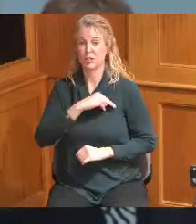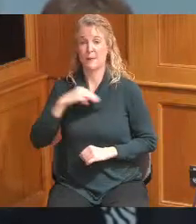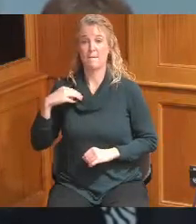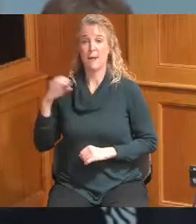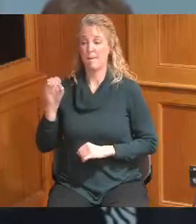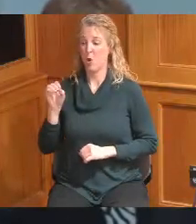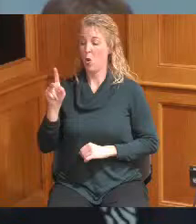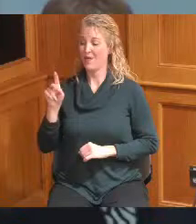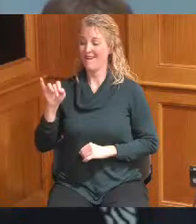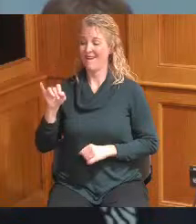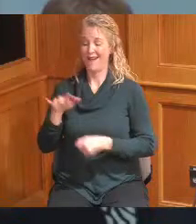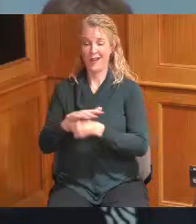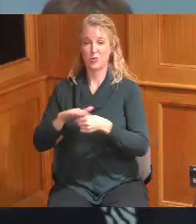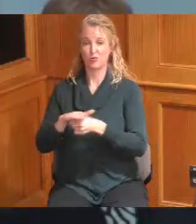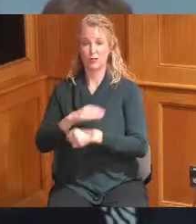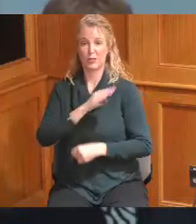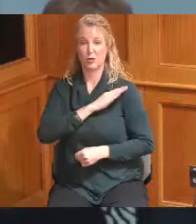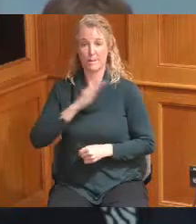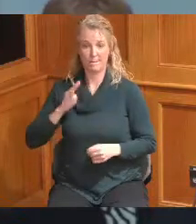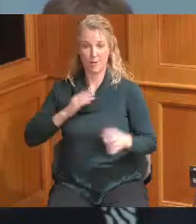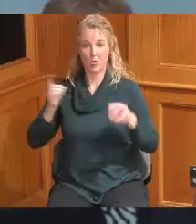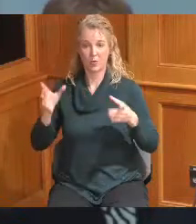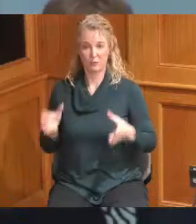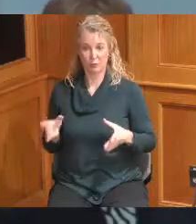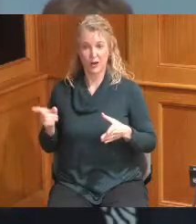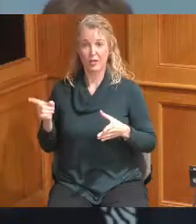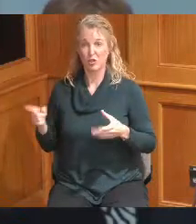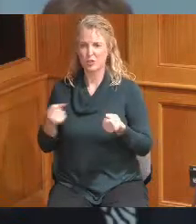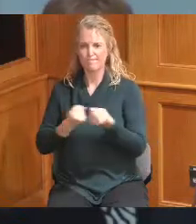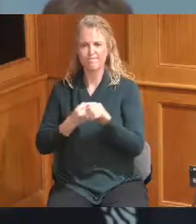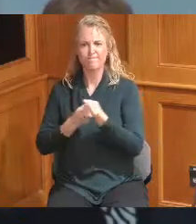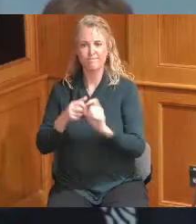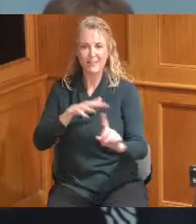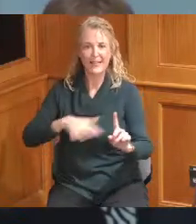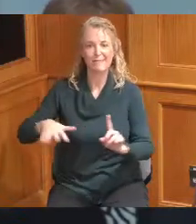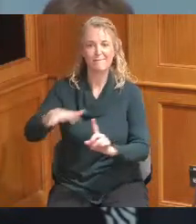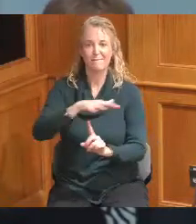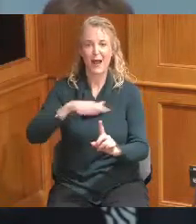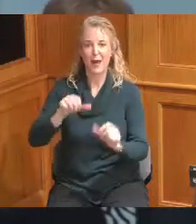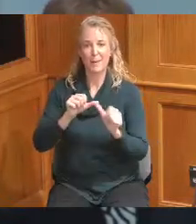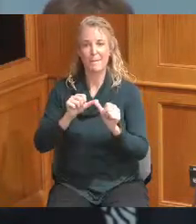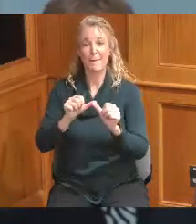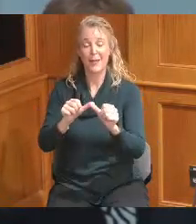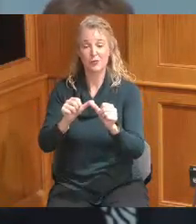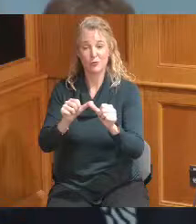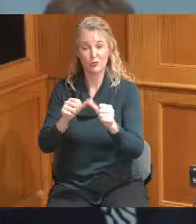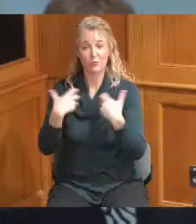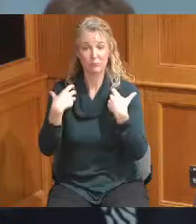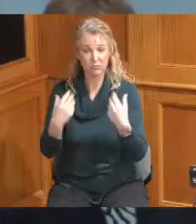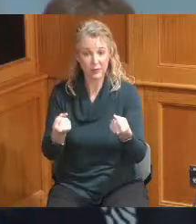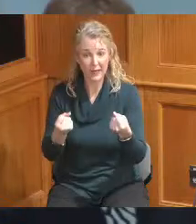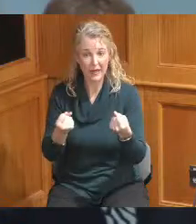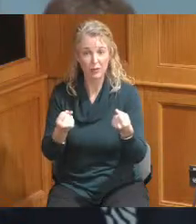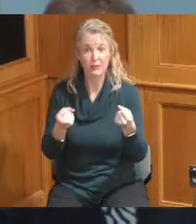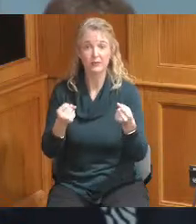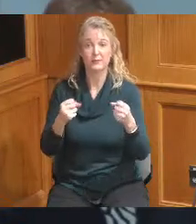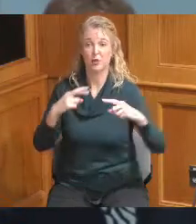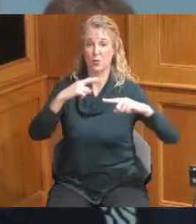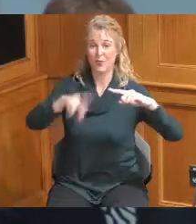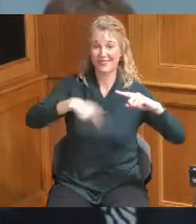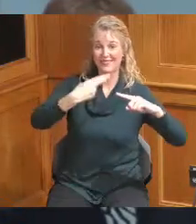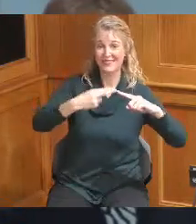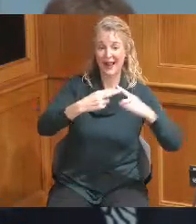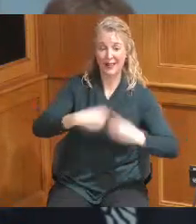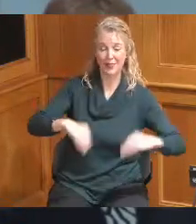OKI Regional Board of Directors, Councilwoman Hoover champions environmental sustainability, expanding recycling initiatives,